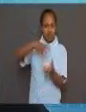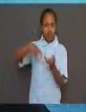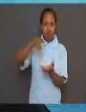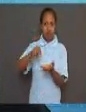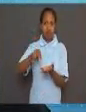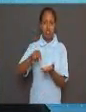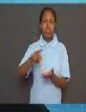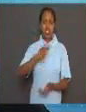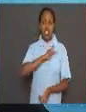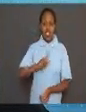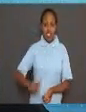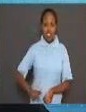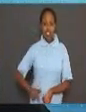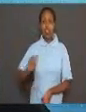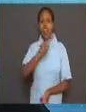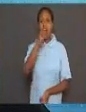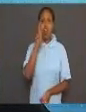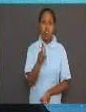The king asked